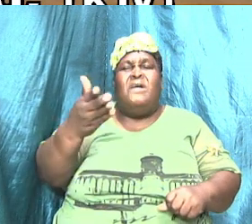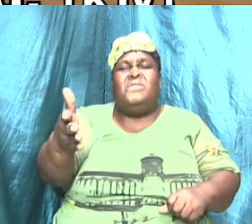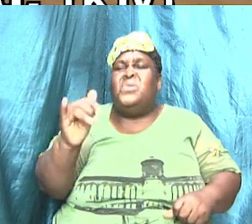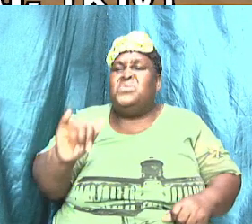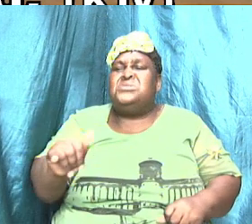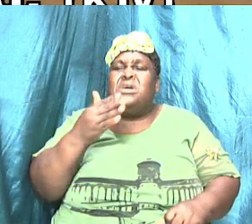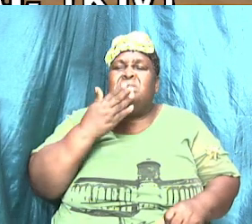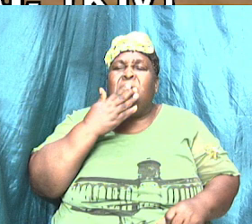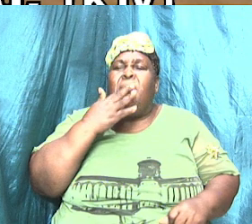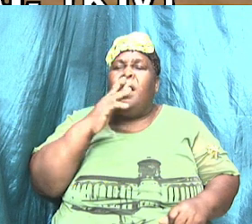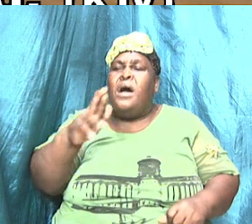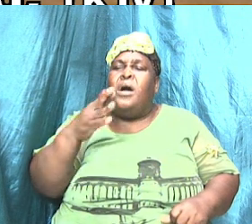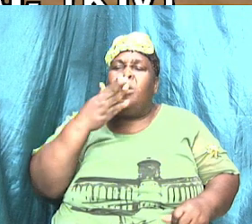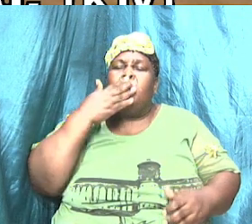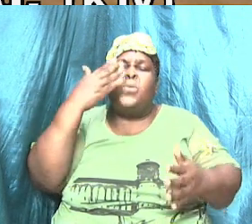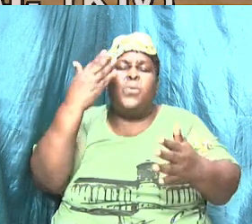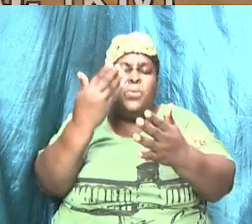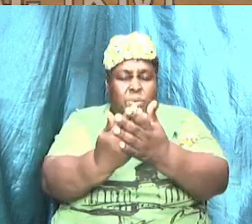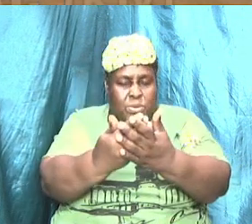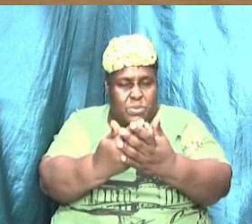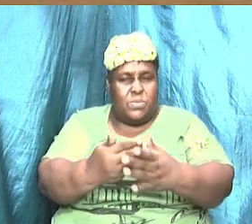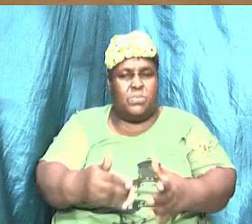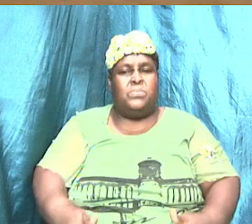those That are good